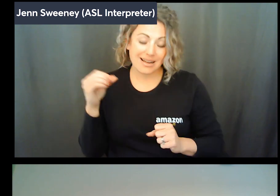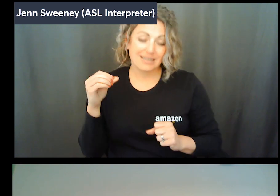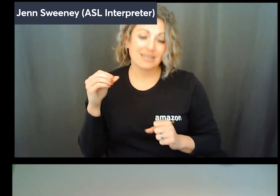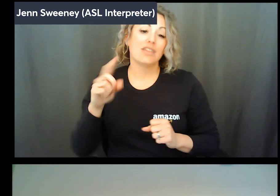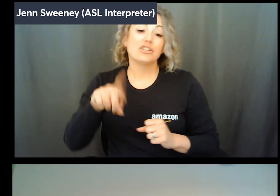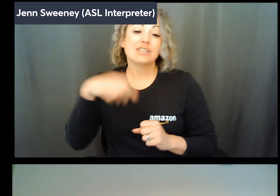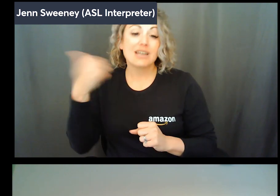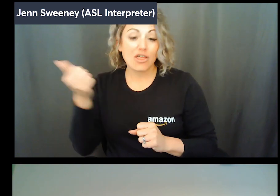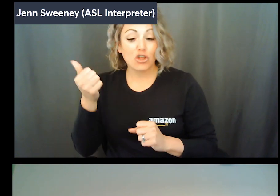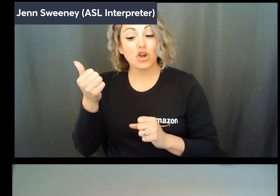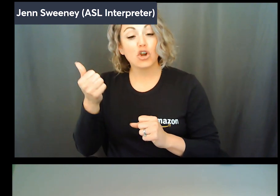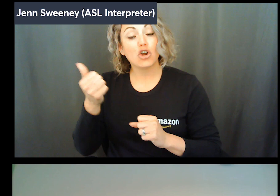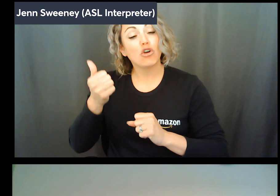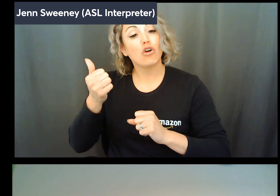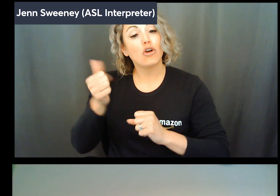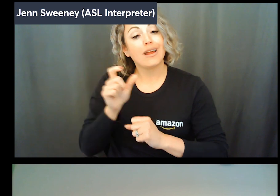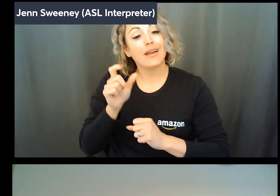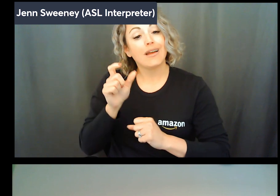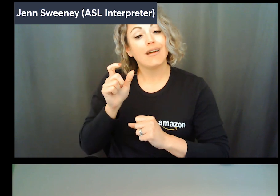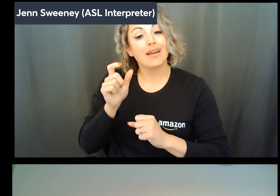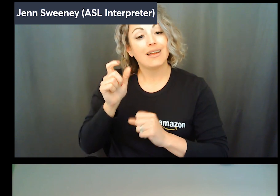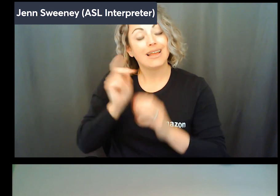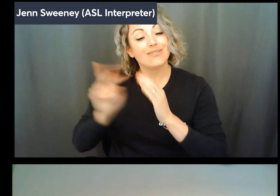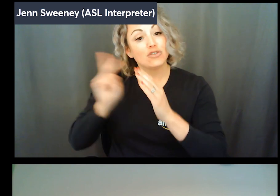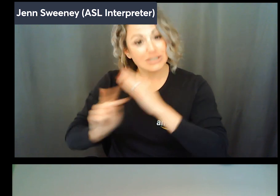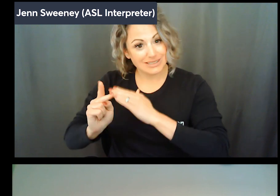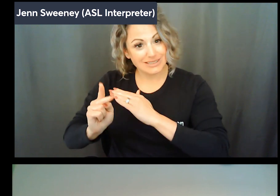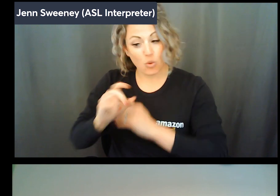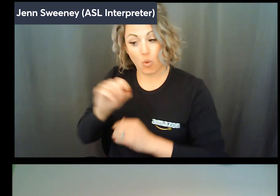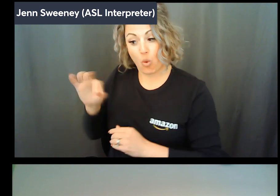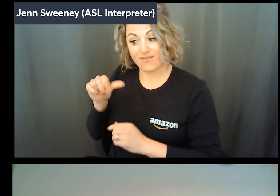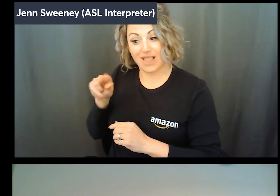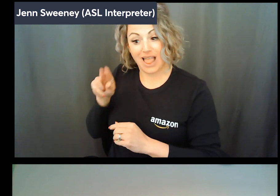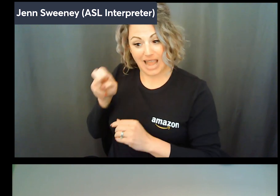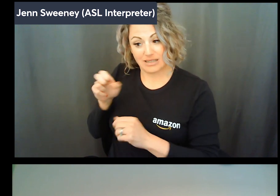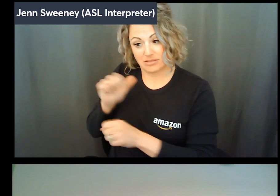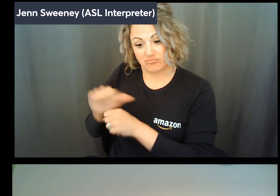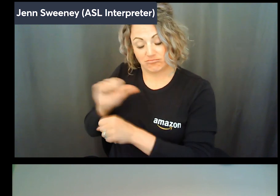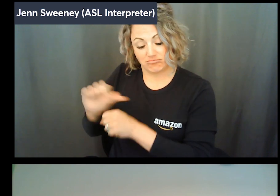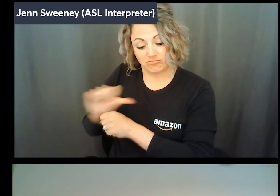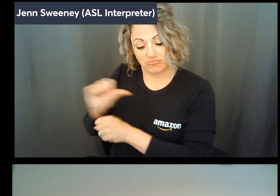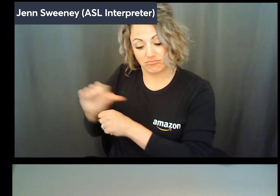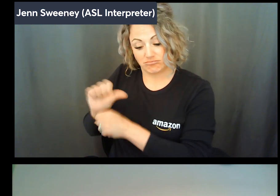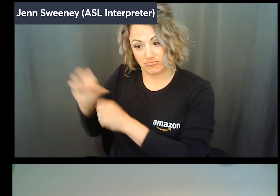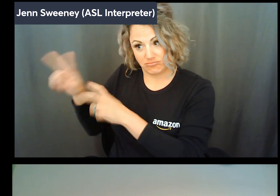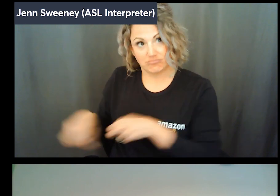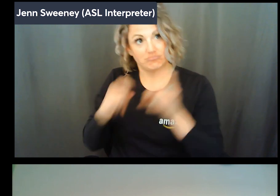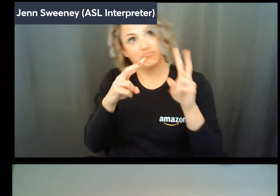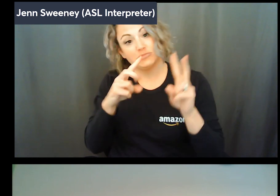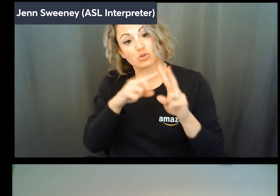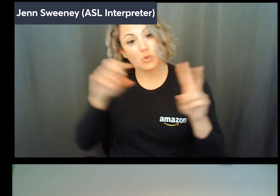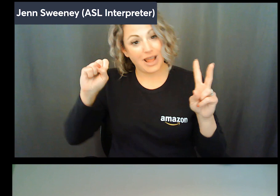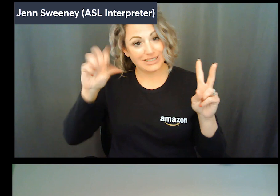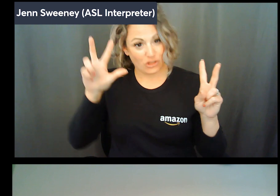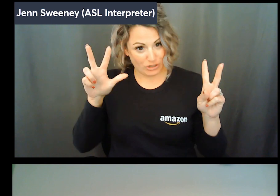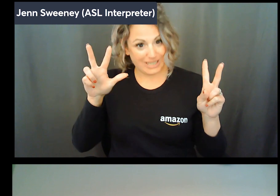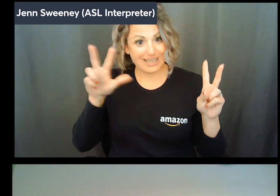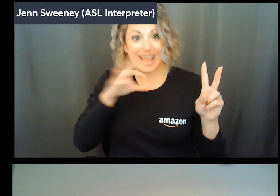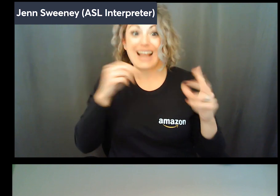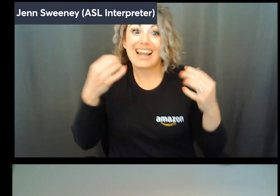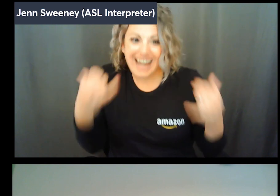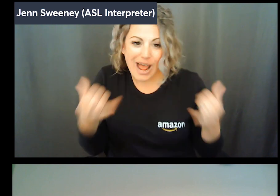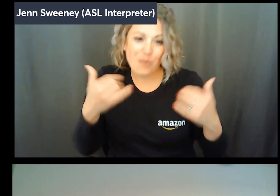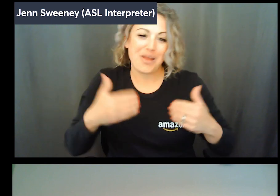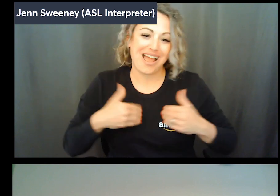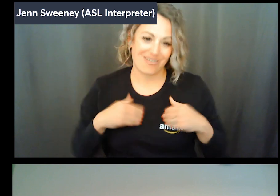can do offline batch jobs and then save the results in a S3 bucket. And then now we have